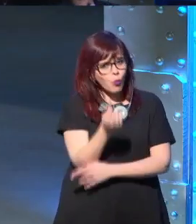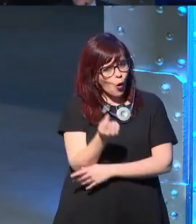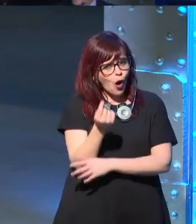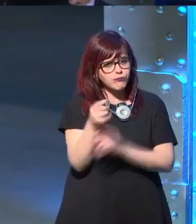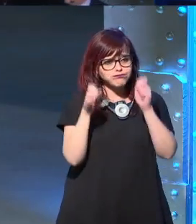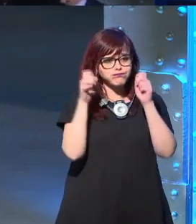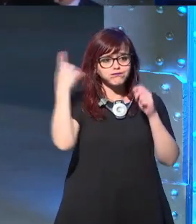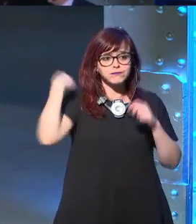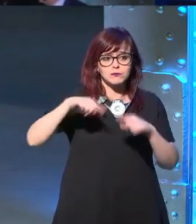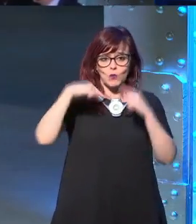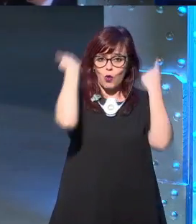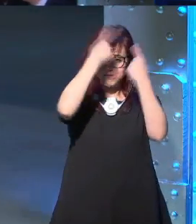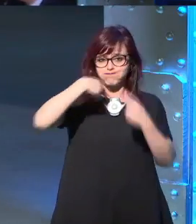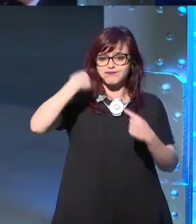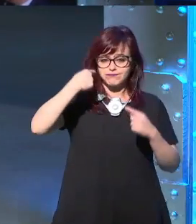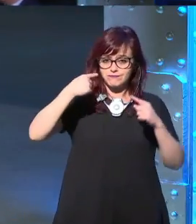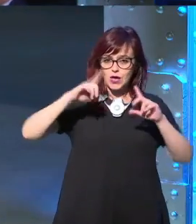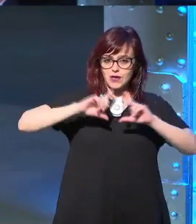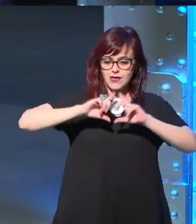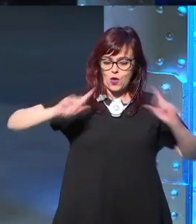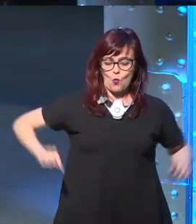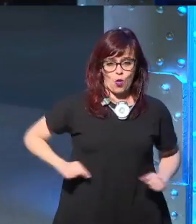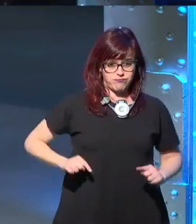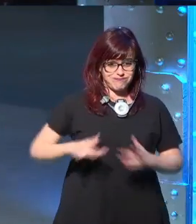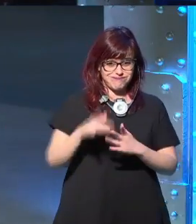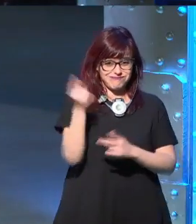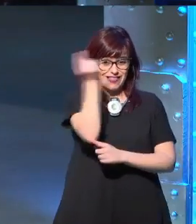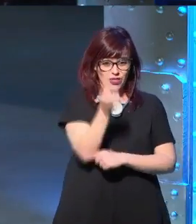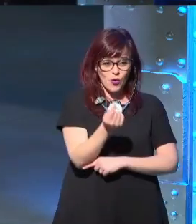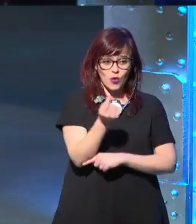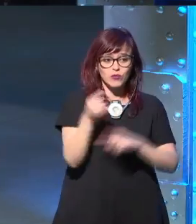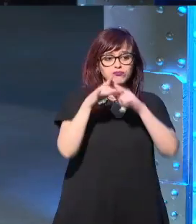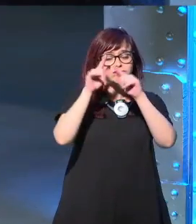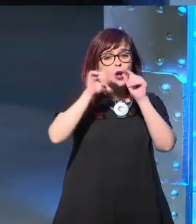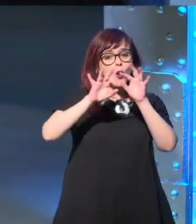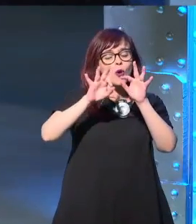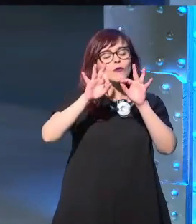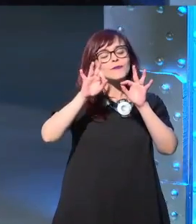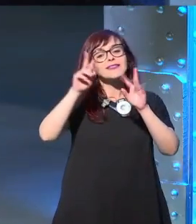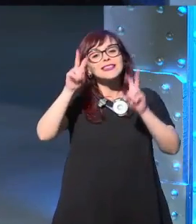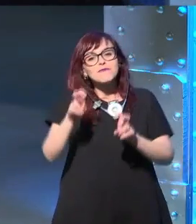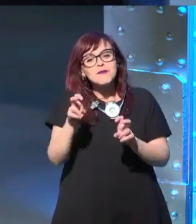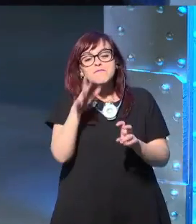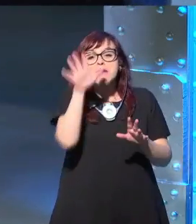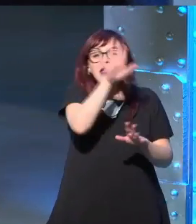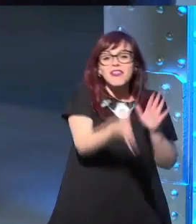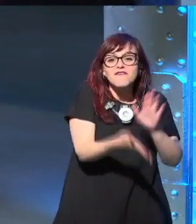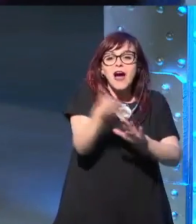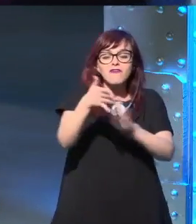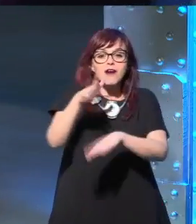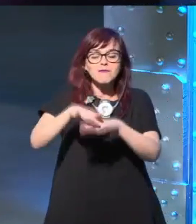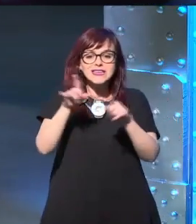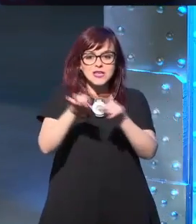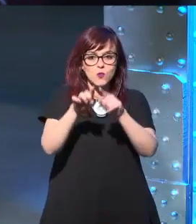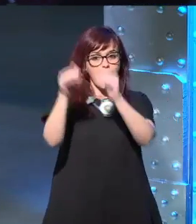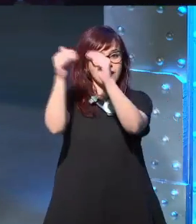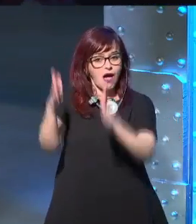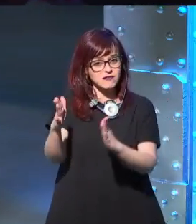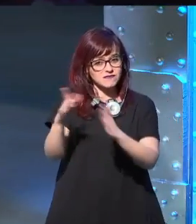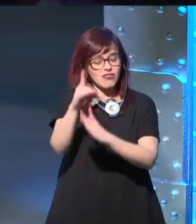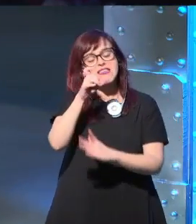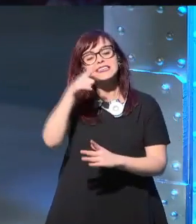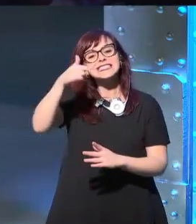from Pavia. And Leonardo brings Salai, his very young boyfriend, who spills wine on the table. So you can imagine them